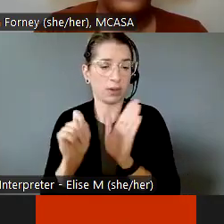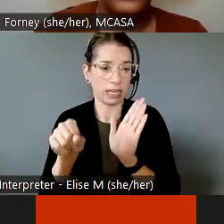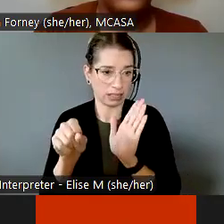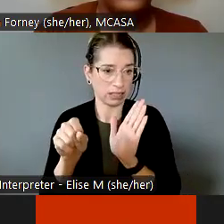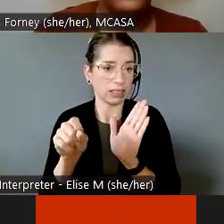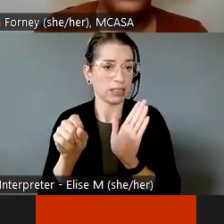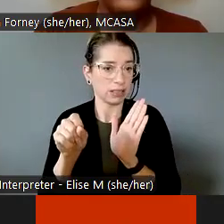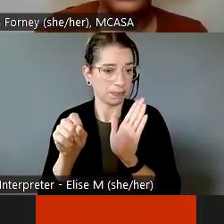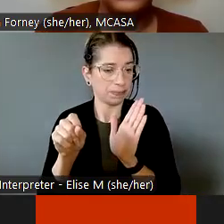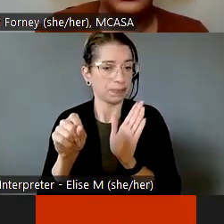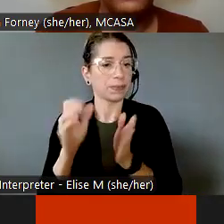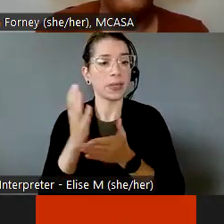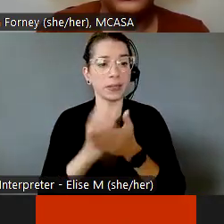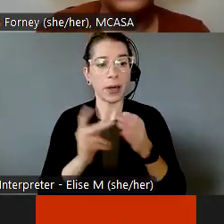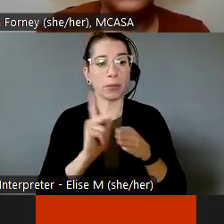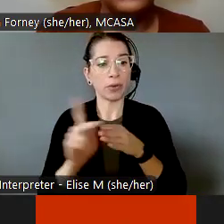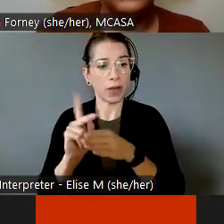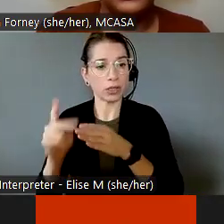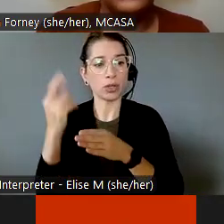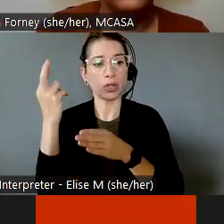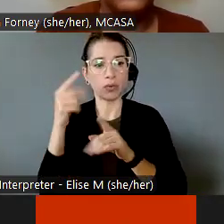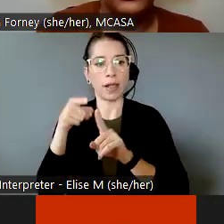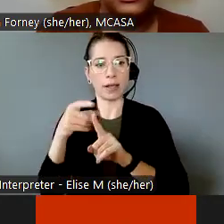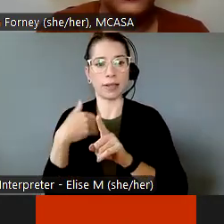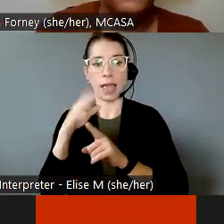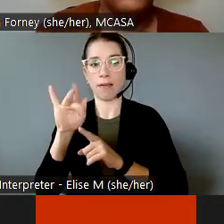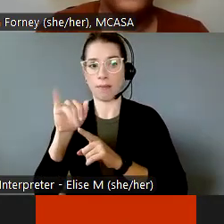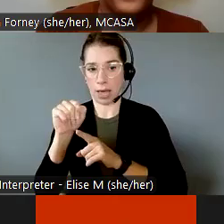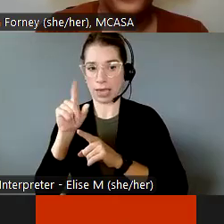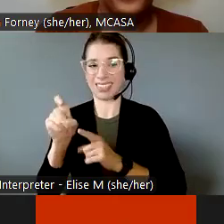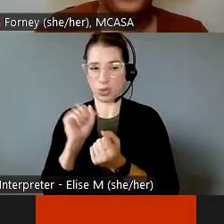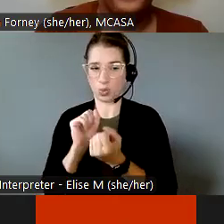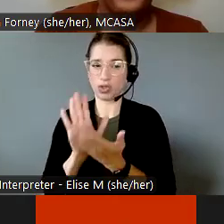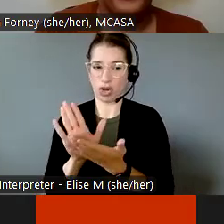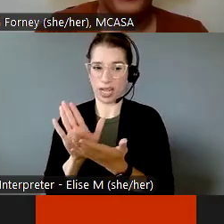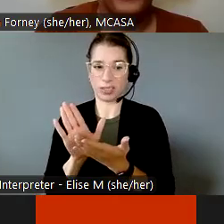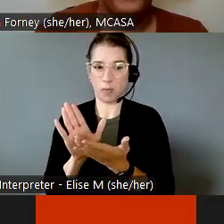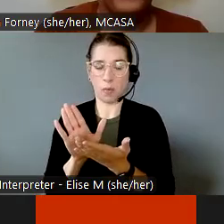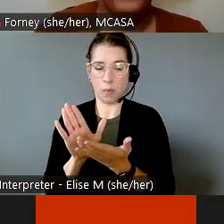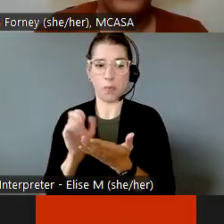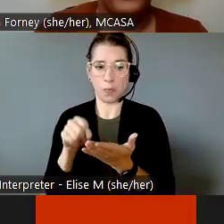Some professionals may realize they have biases they need to address.